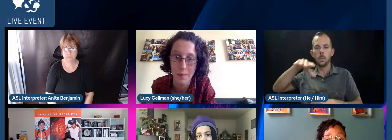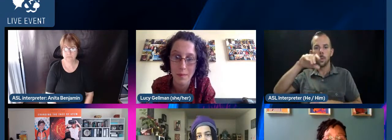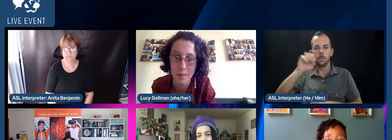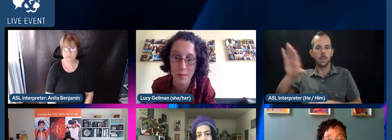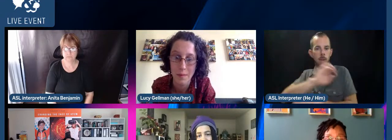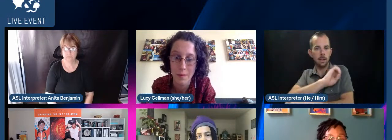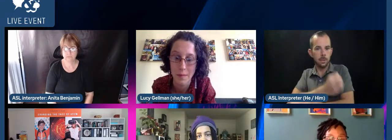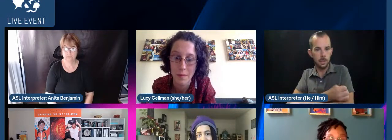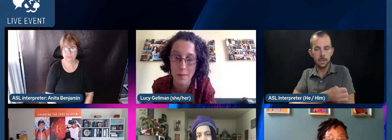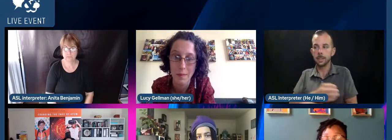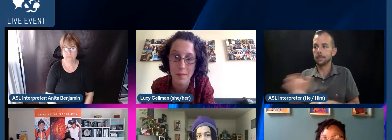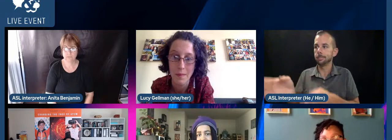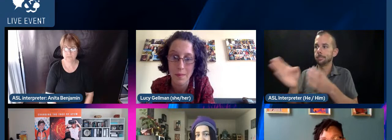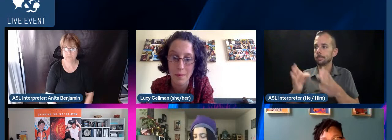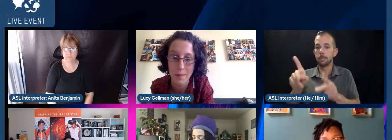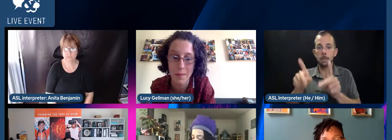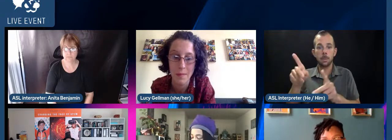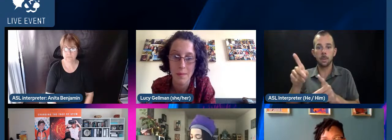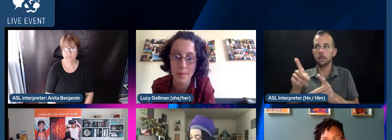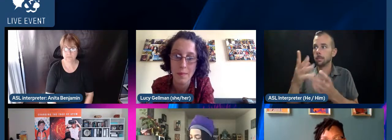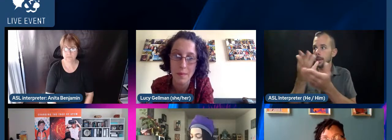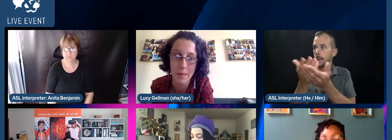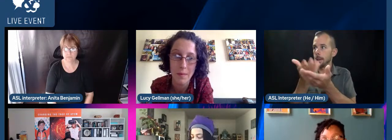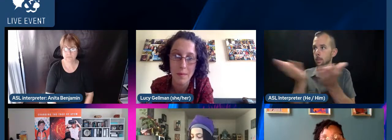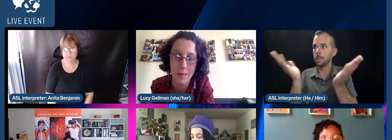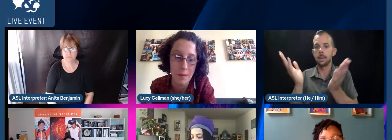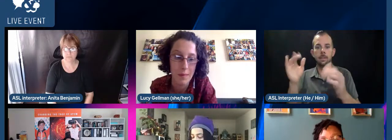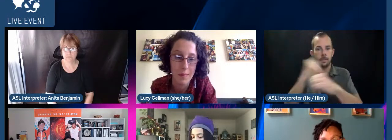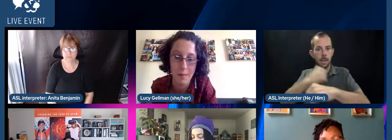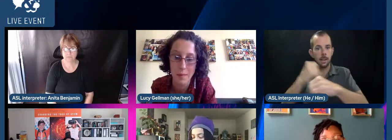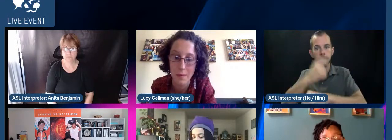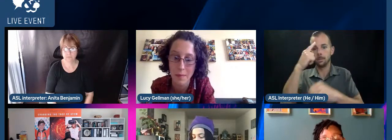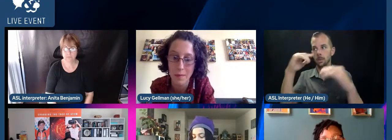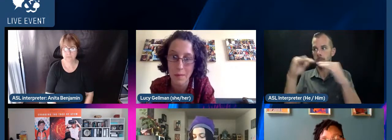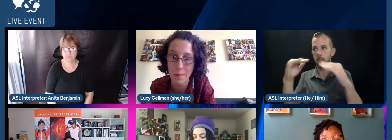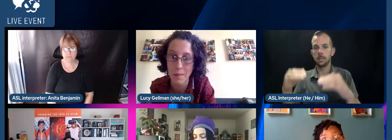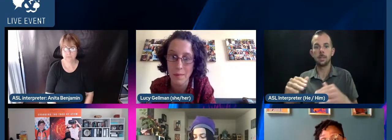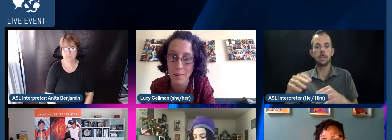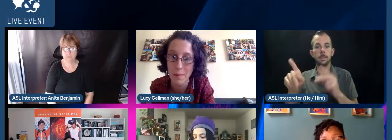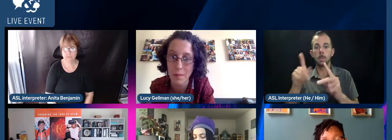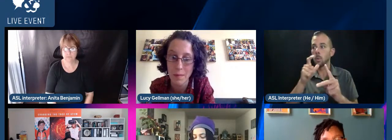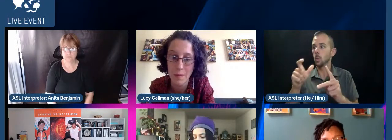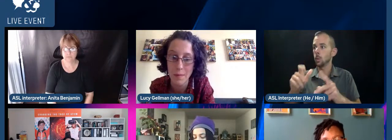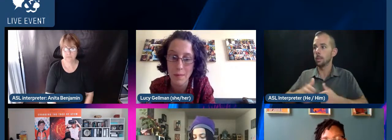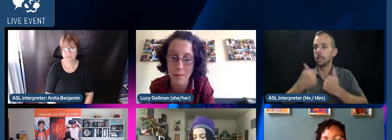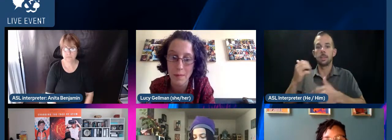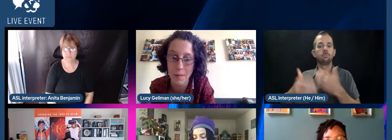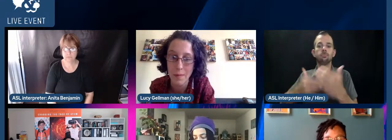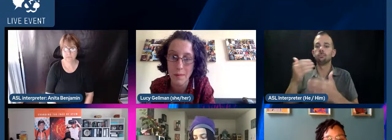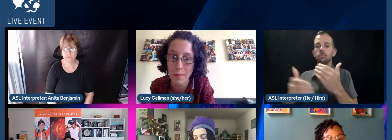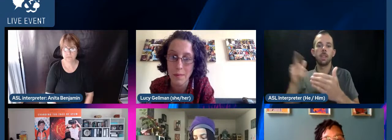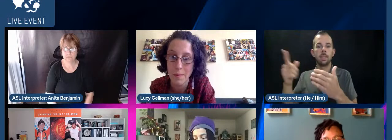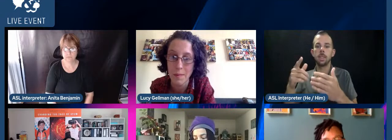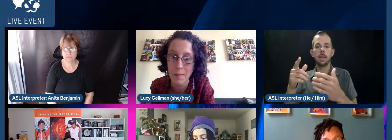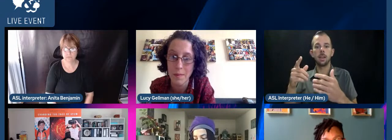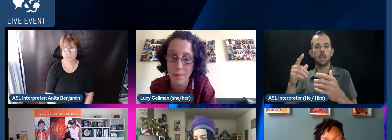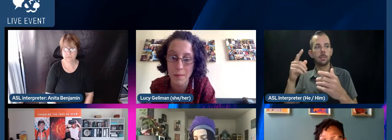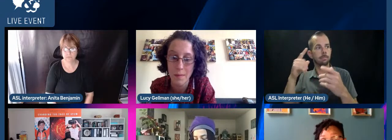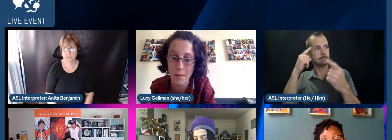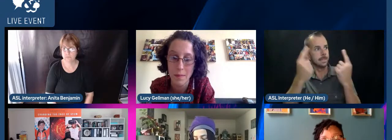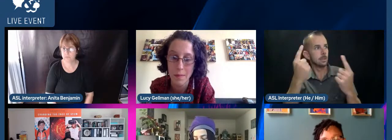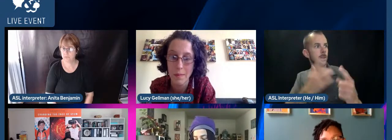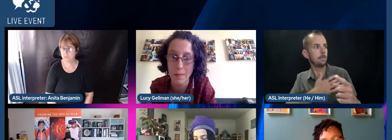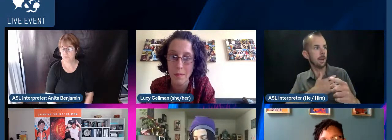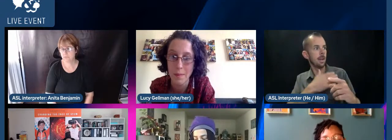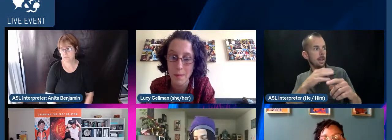are people out there who are living lives similar to my own and considering me in their actions. And those people are my community. I don't think that it has to be about identity.